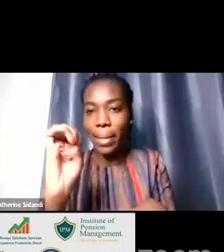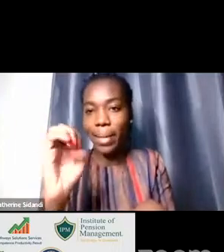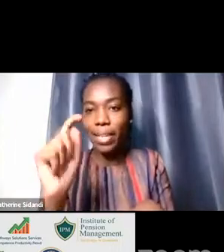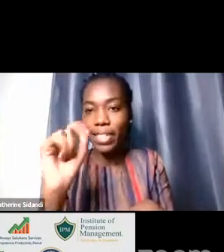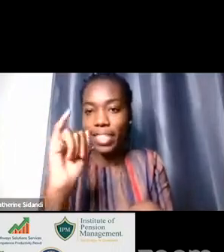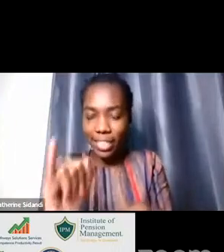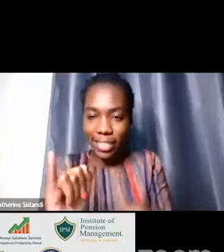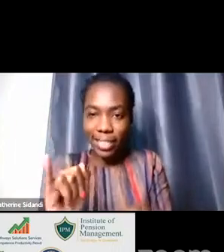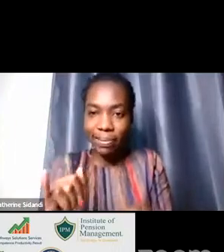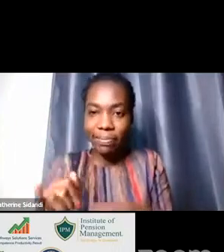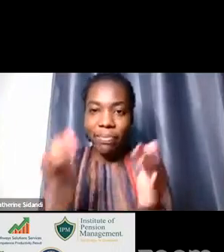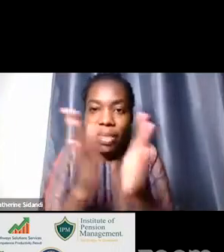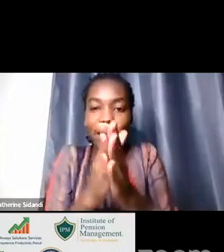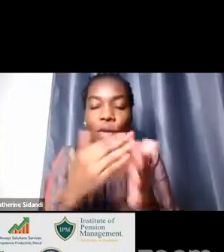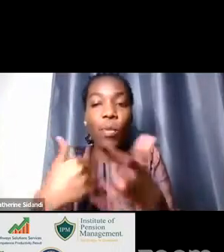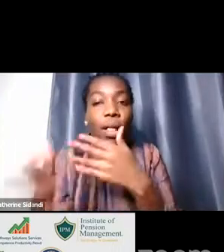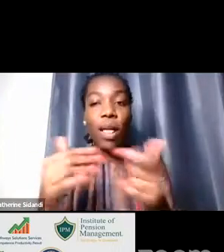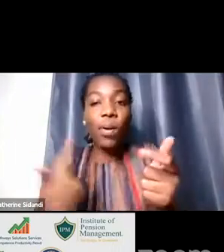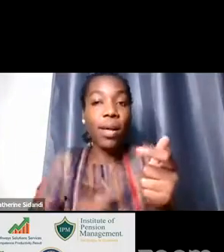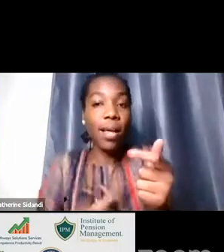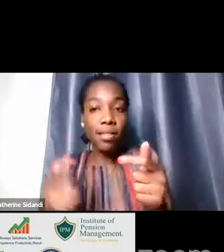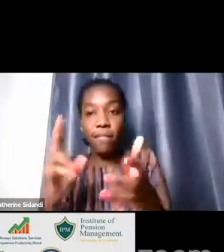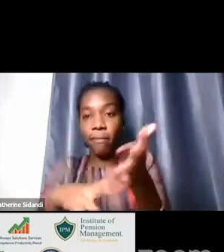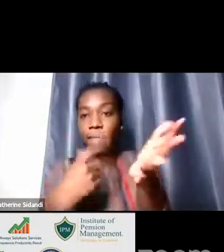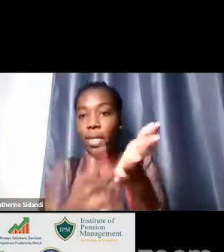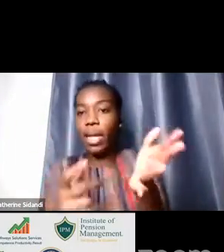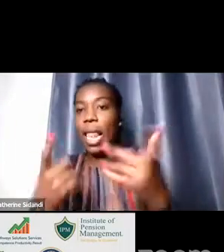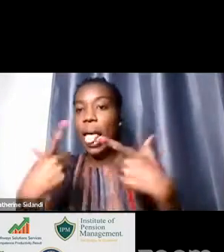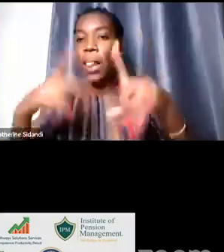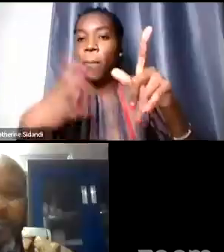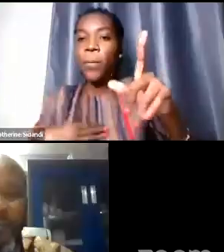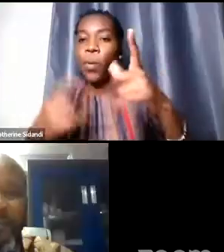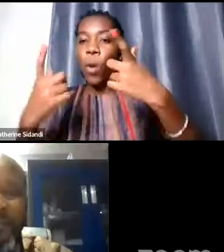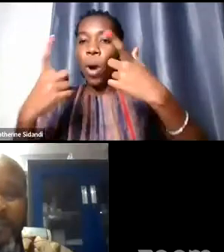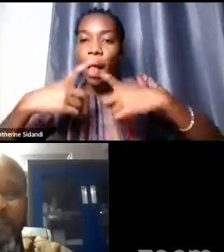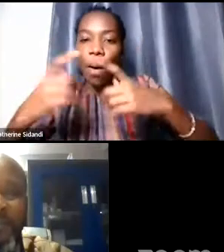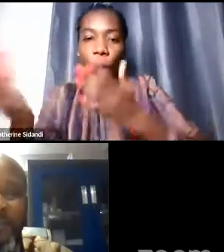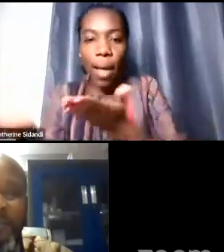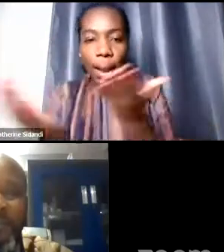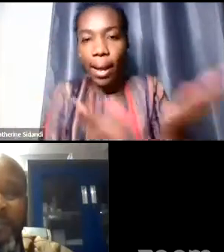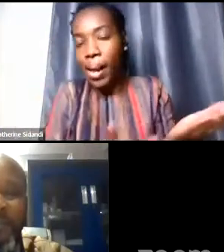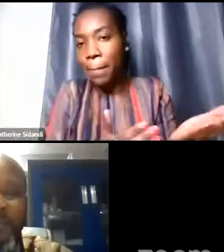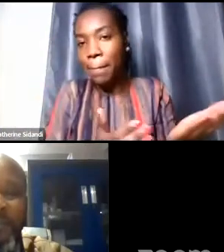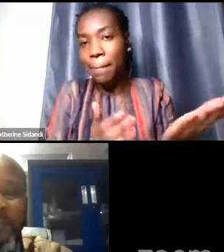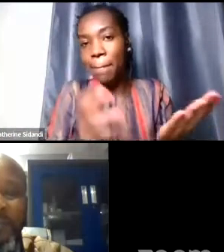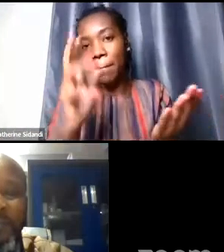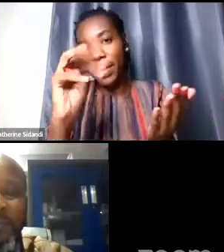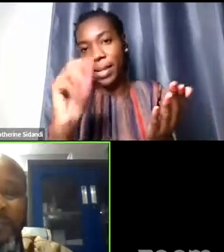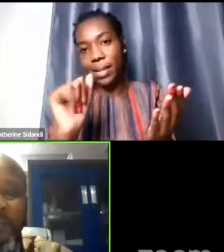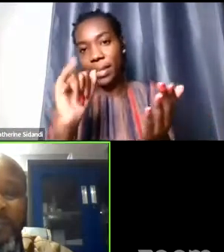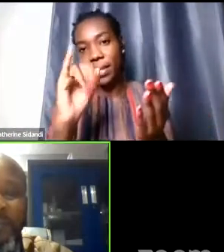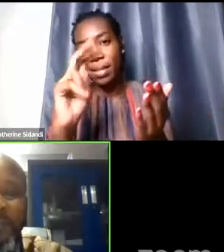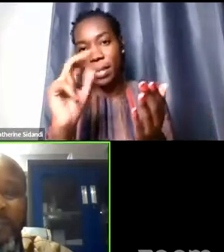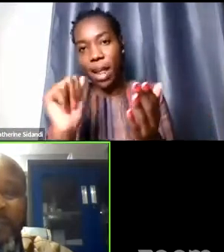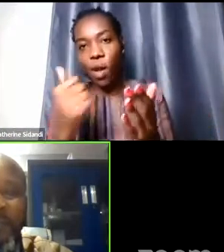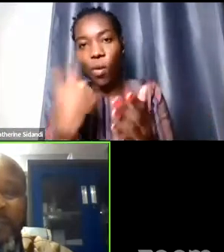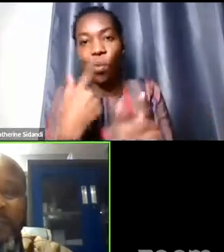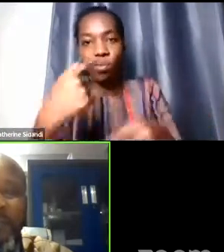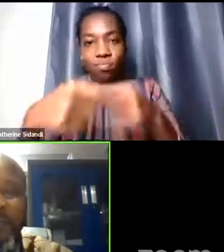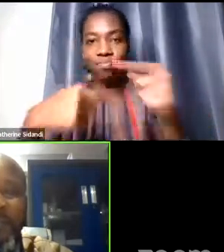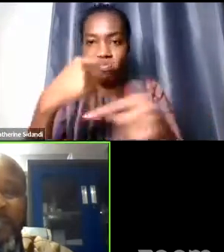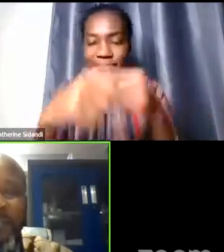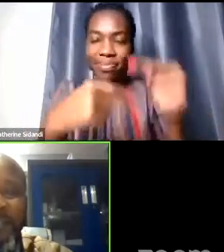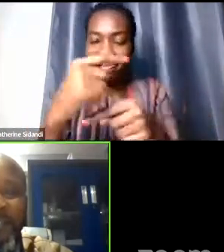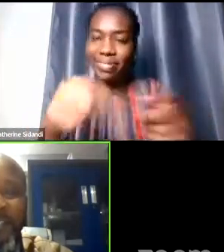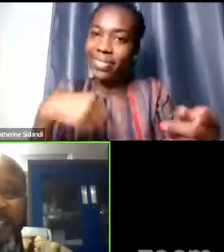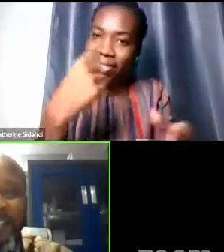And without further ado, allow me to just welcome Mr. Maina, who will take over now and tell us exactly